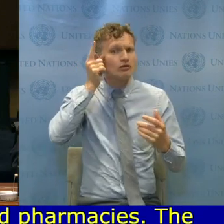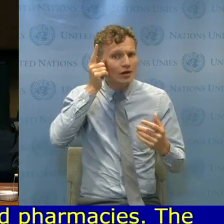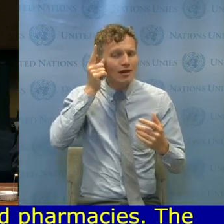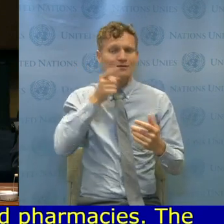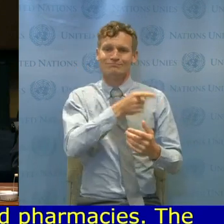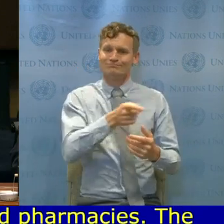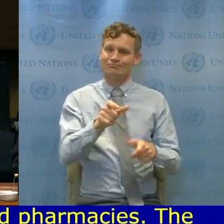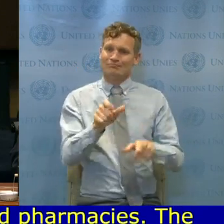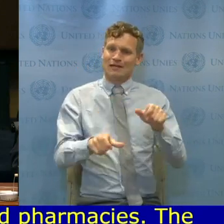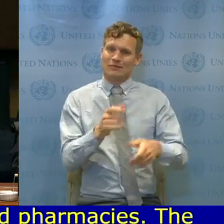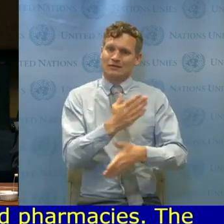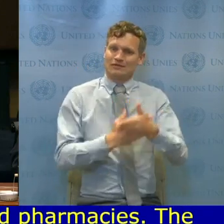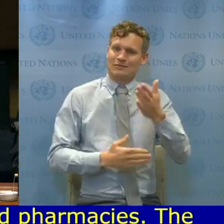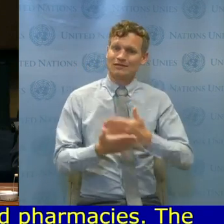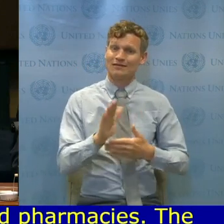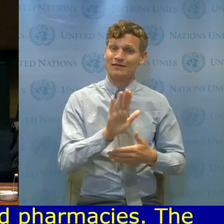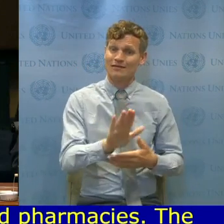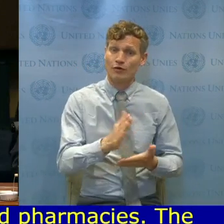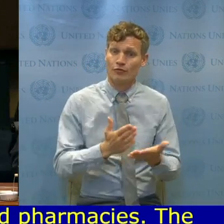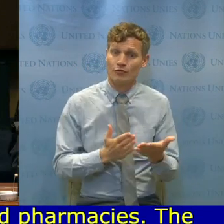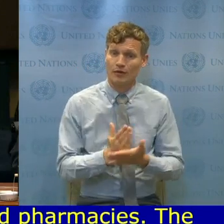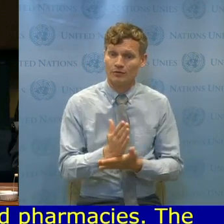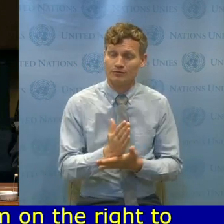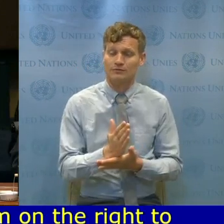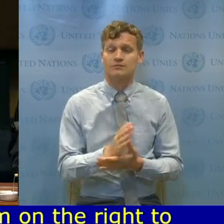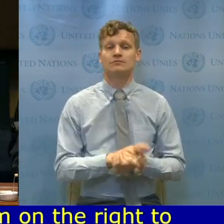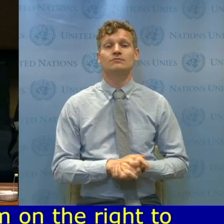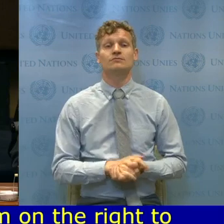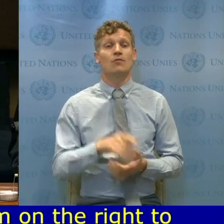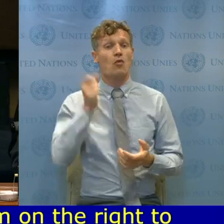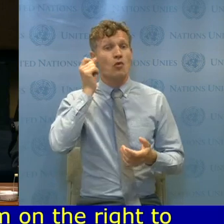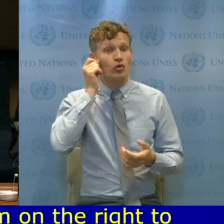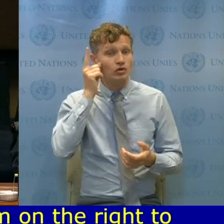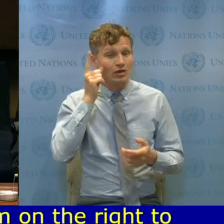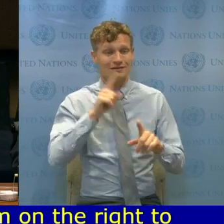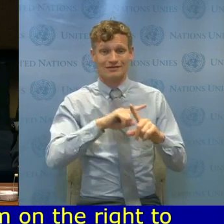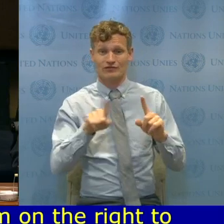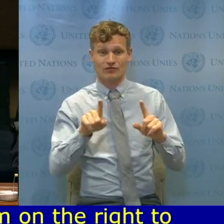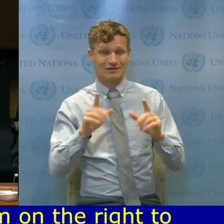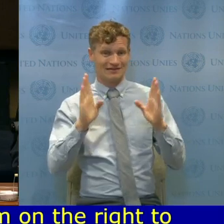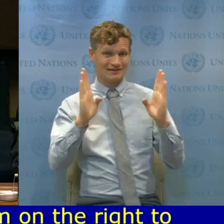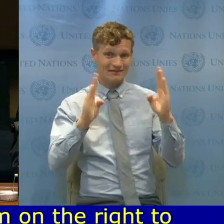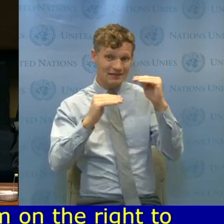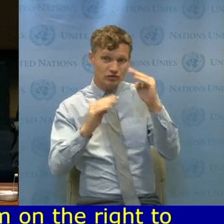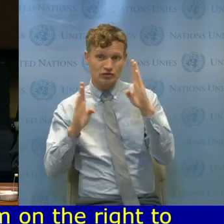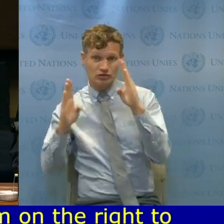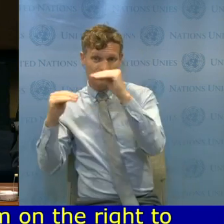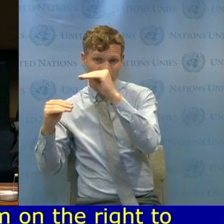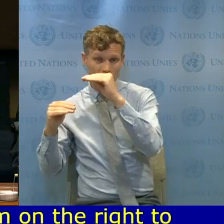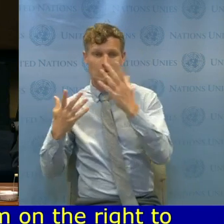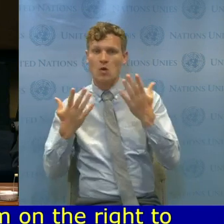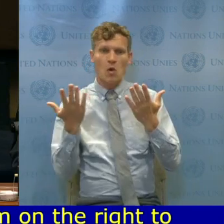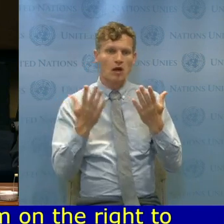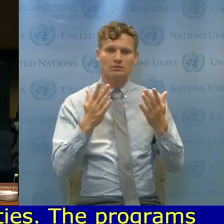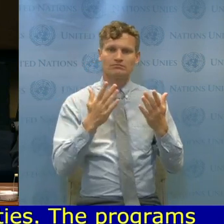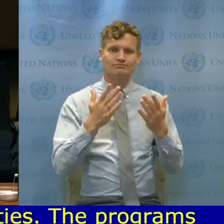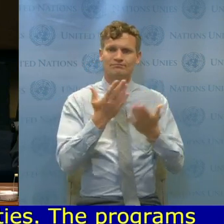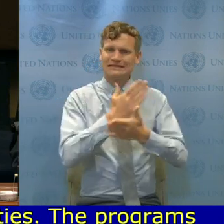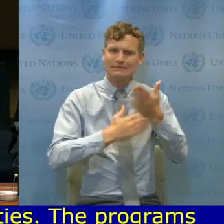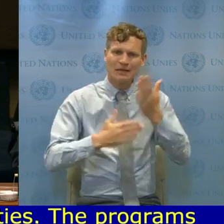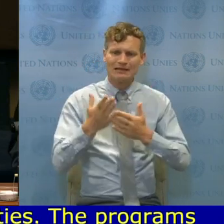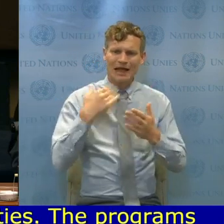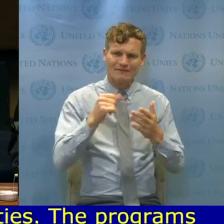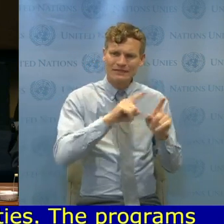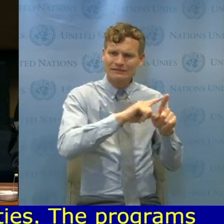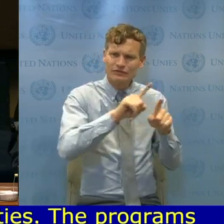the understanding of the definitions and types of disabilities, communications method, and instructions to